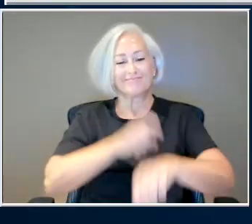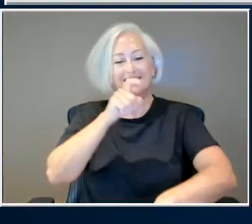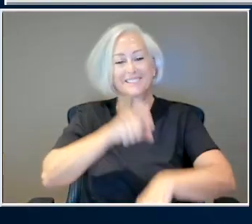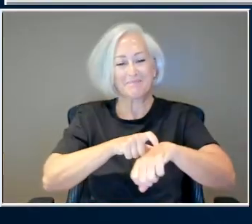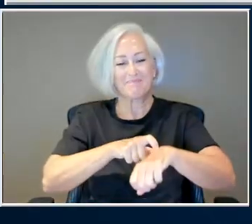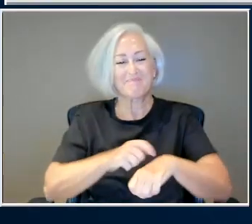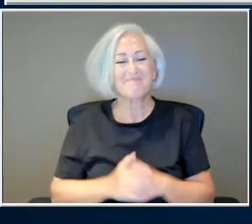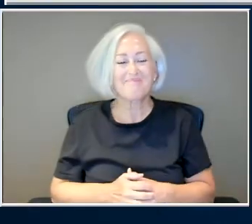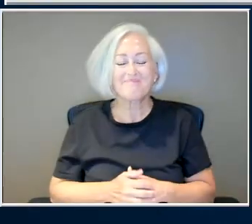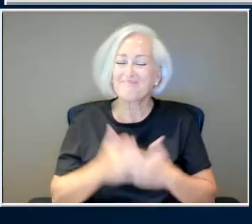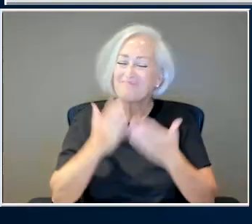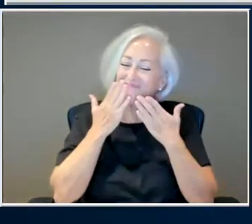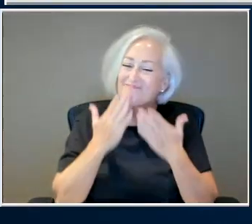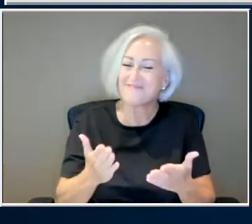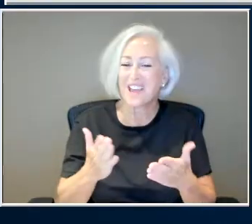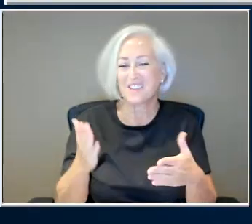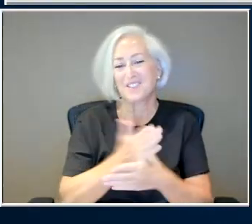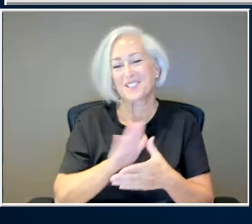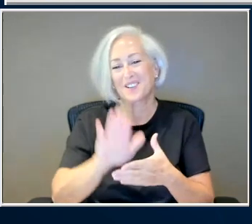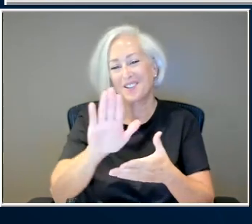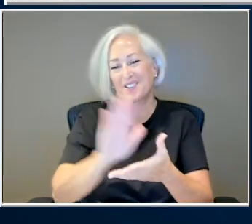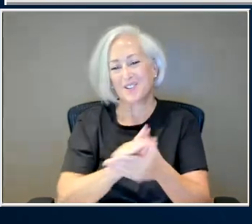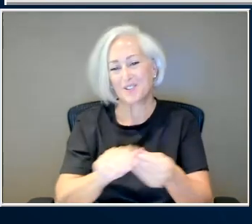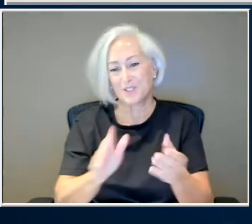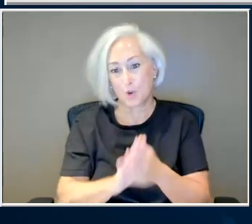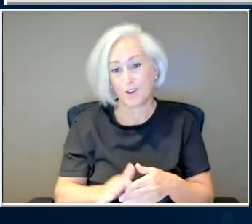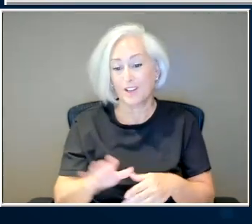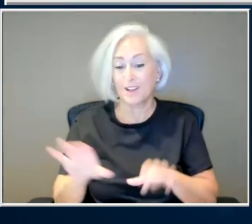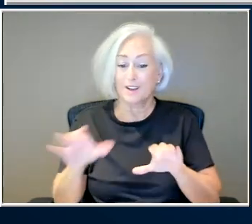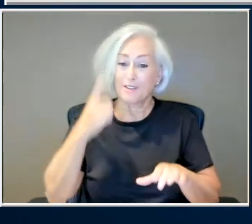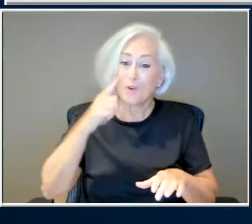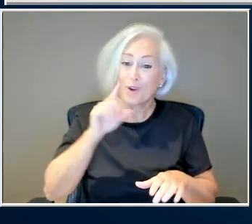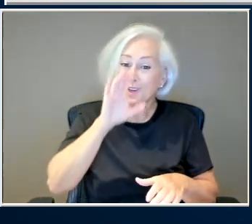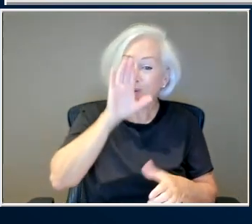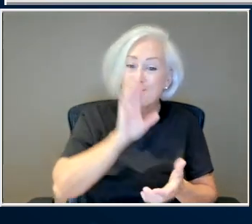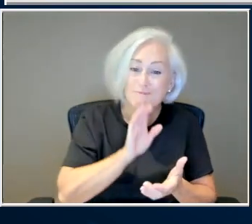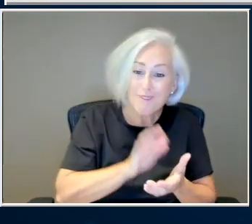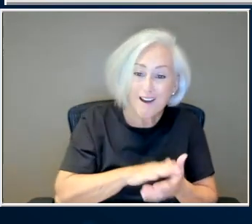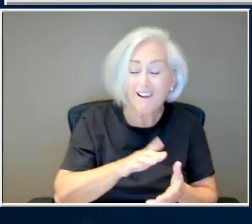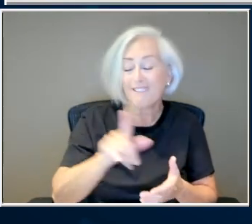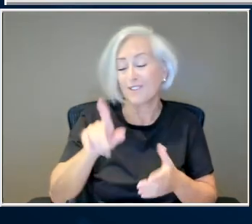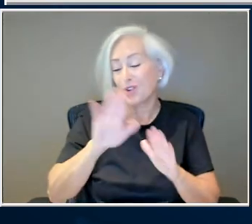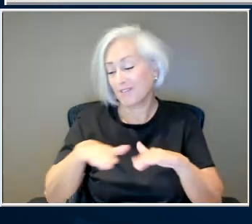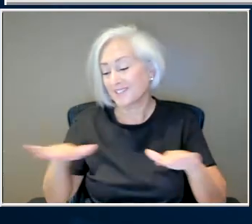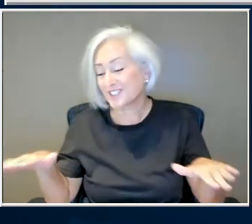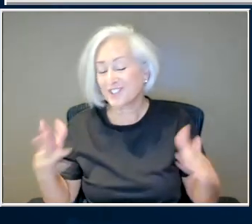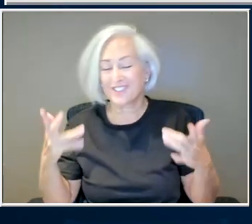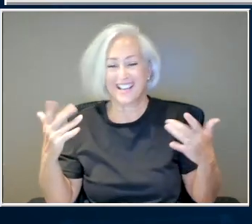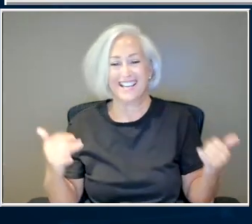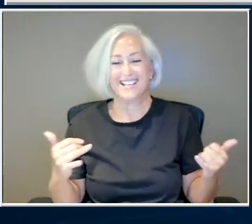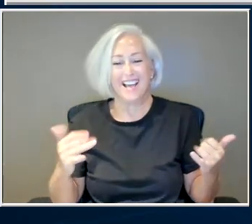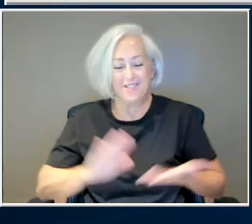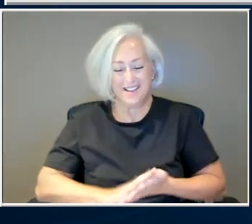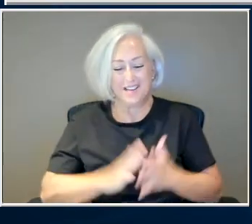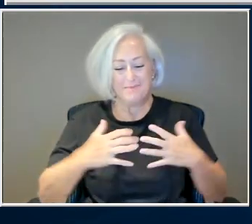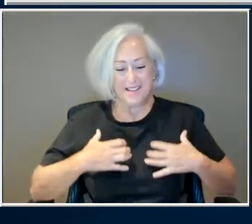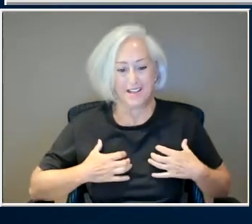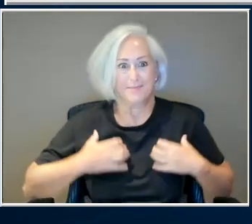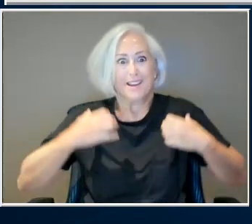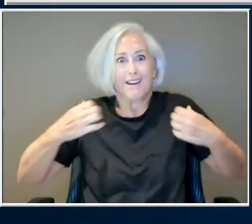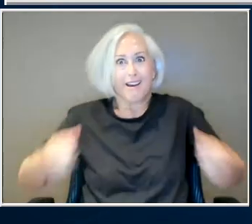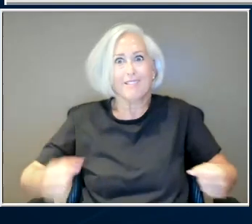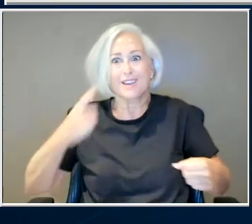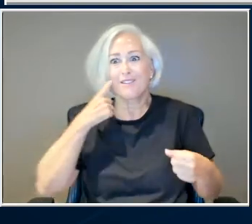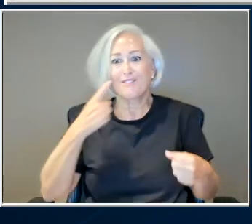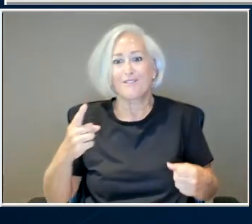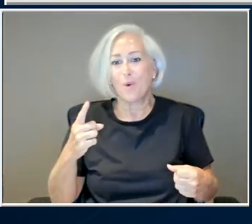thank you for sharing that story. I mean, doing it for your kids, your wife, and now you're getting healthy for a complete stranger. I want